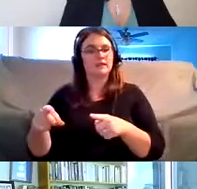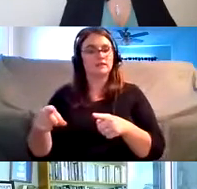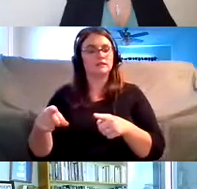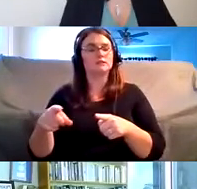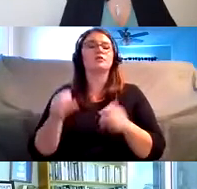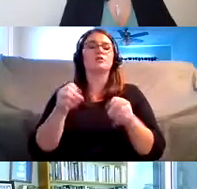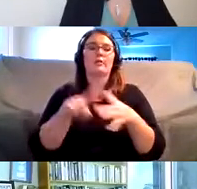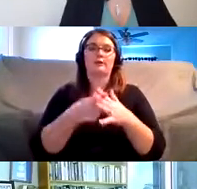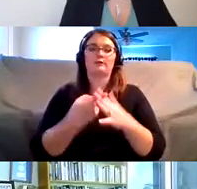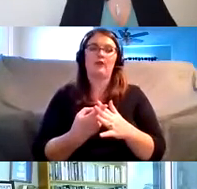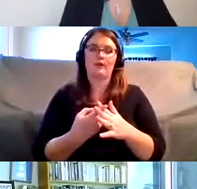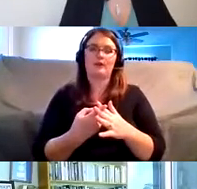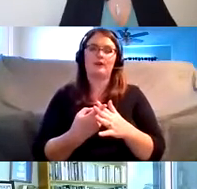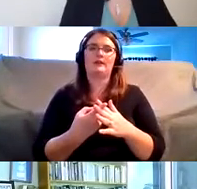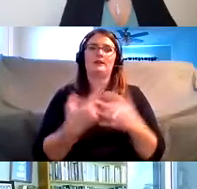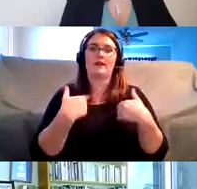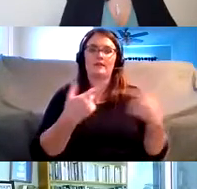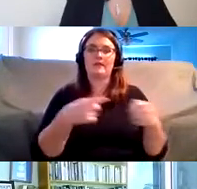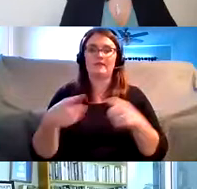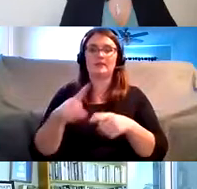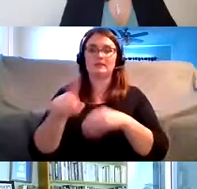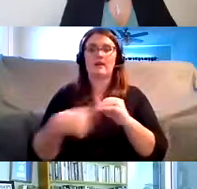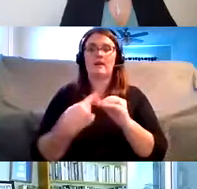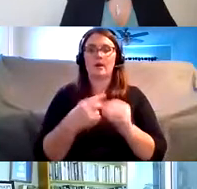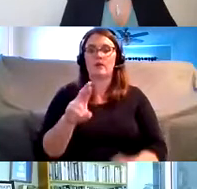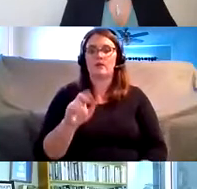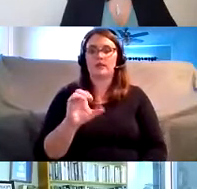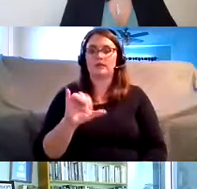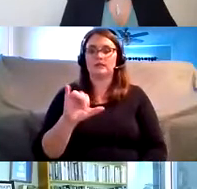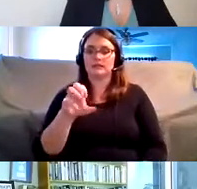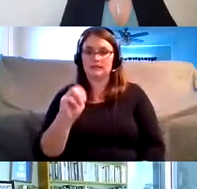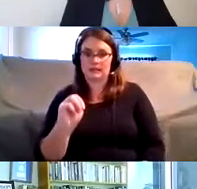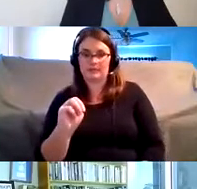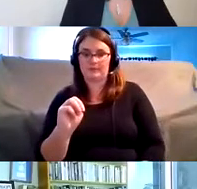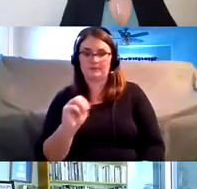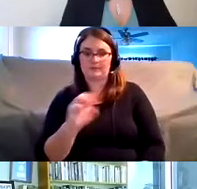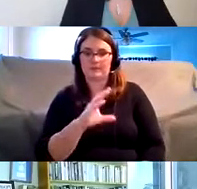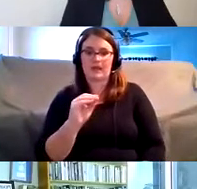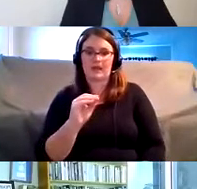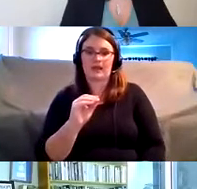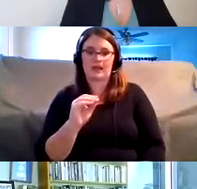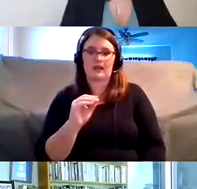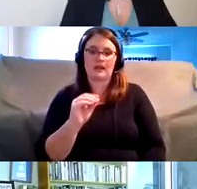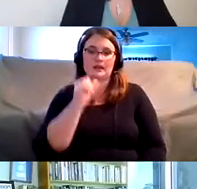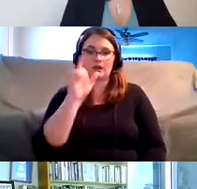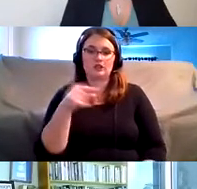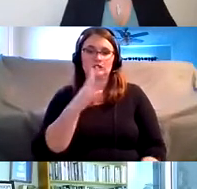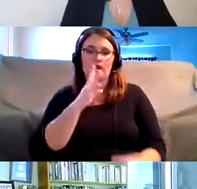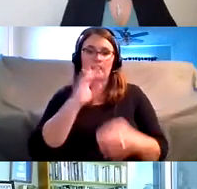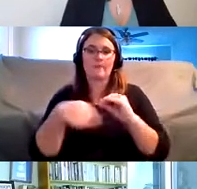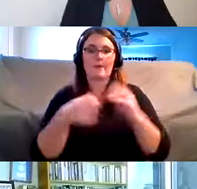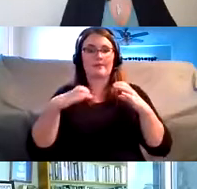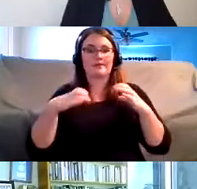doing events about racism in OT. So racism among OTs, not just talking about clients, but